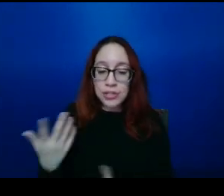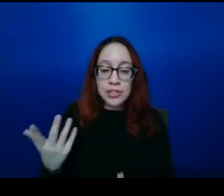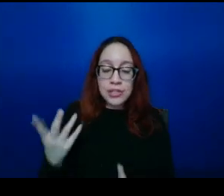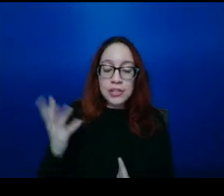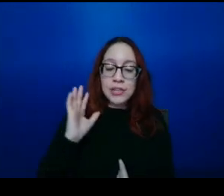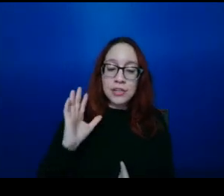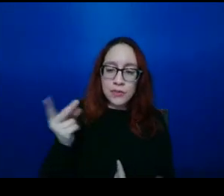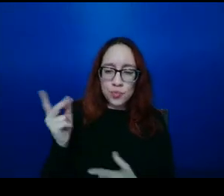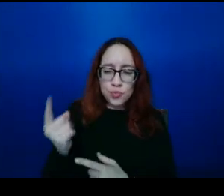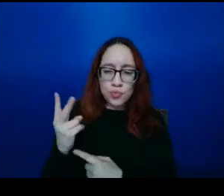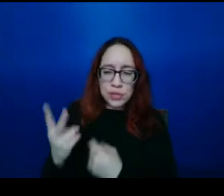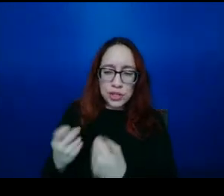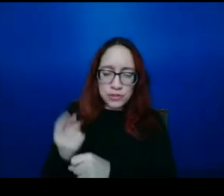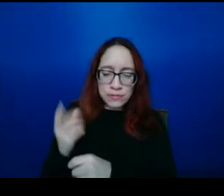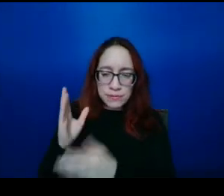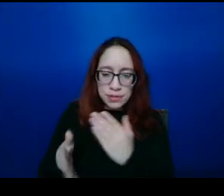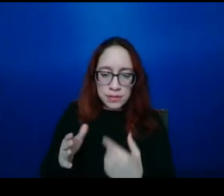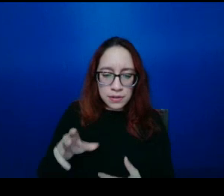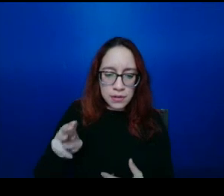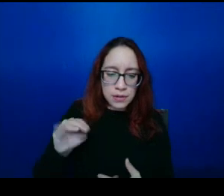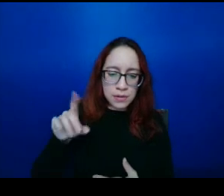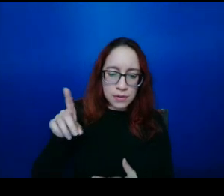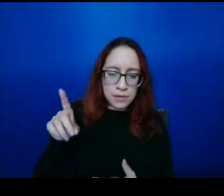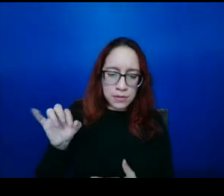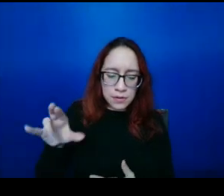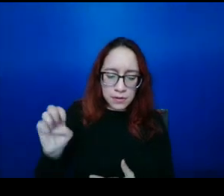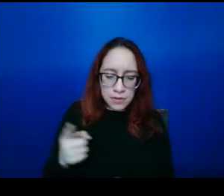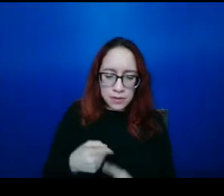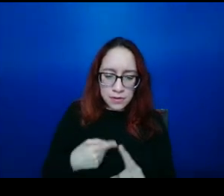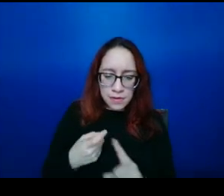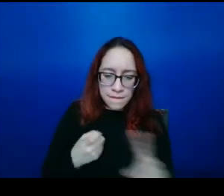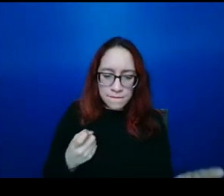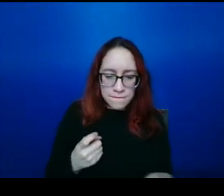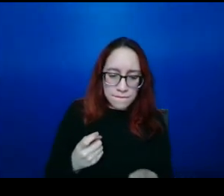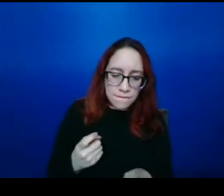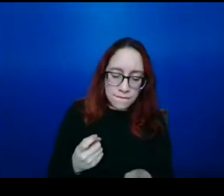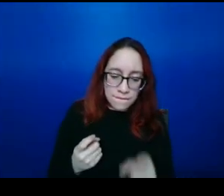And then there was a mid-rise, I just pulled these, a mid-rise